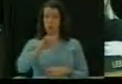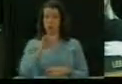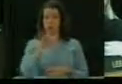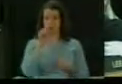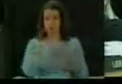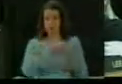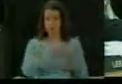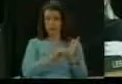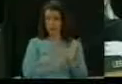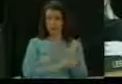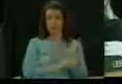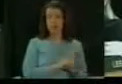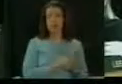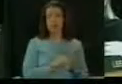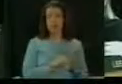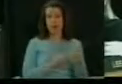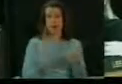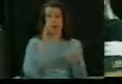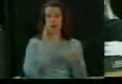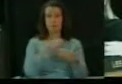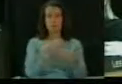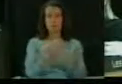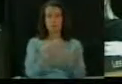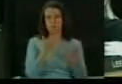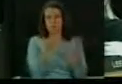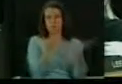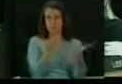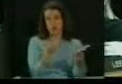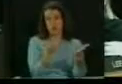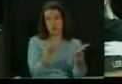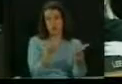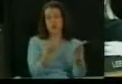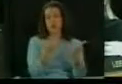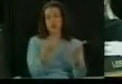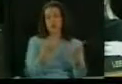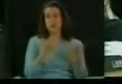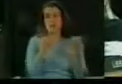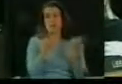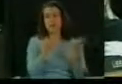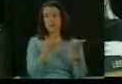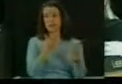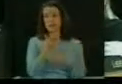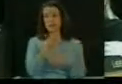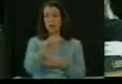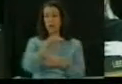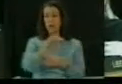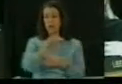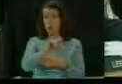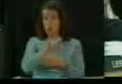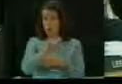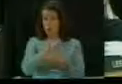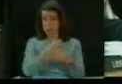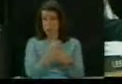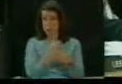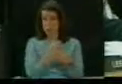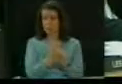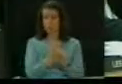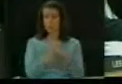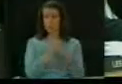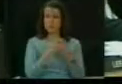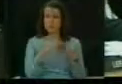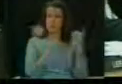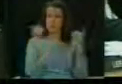I'm understanding, from what I understand, the state comptroller is looking at this. The state comptroller will be making